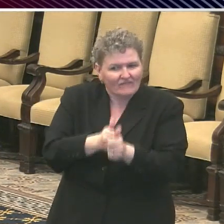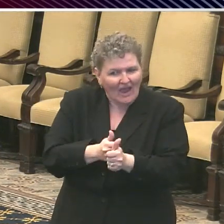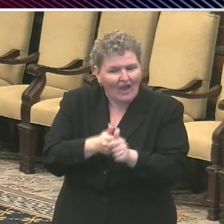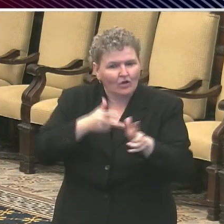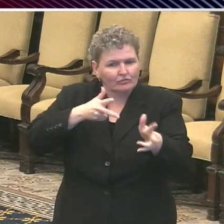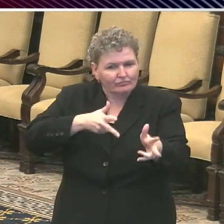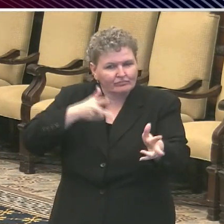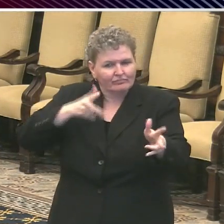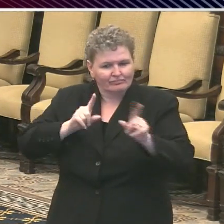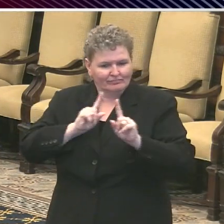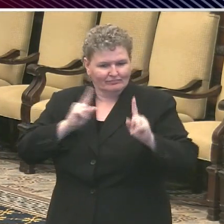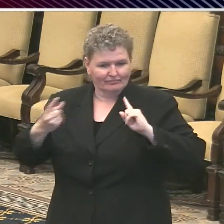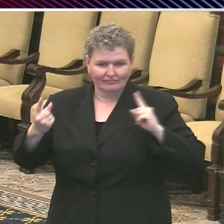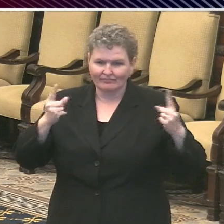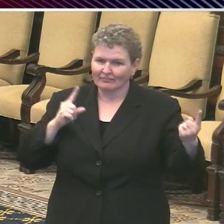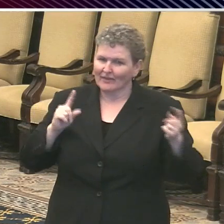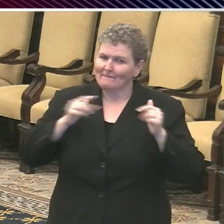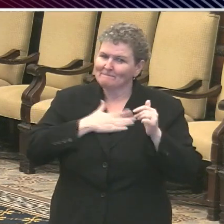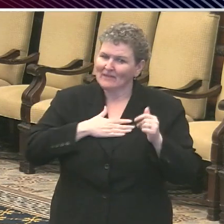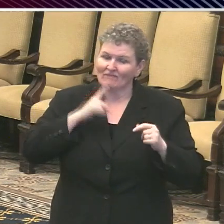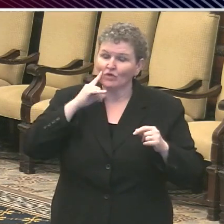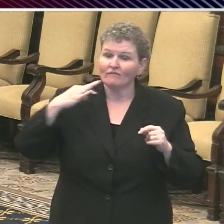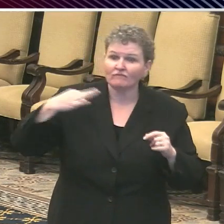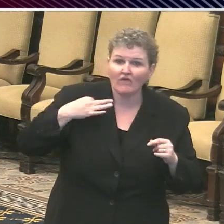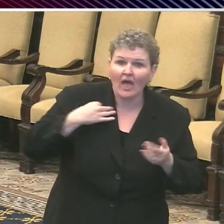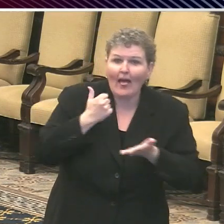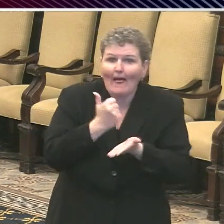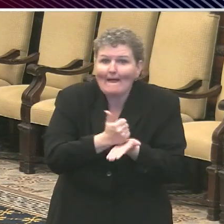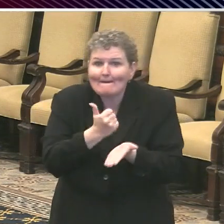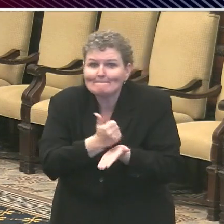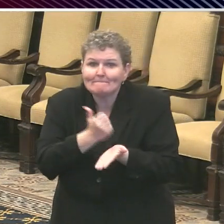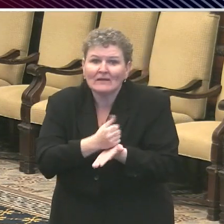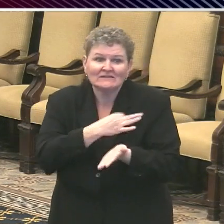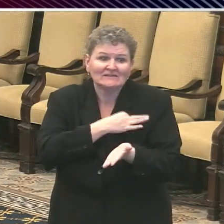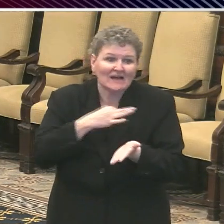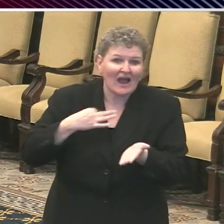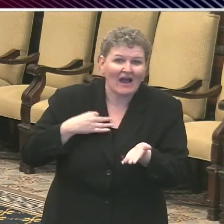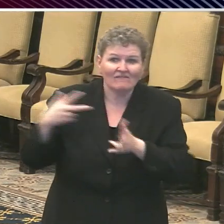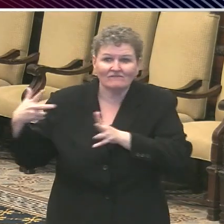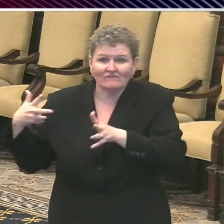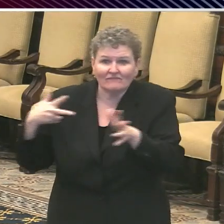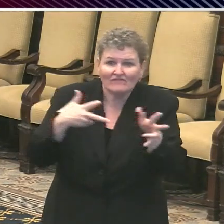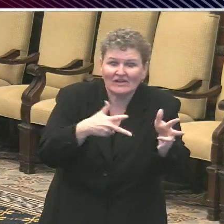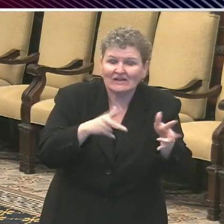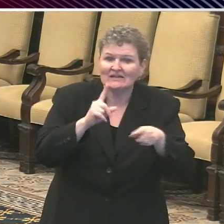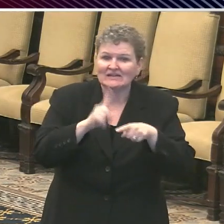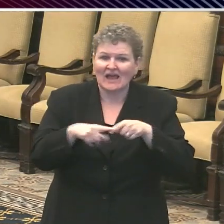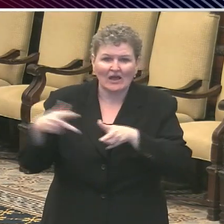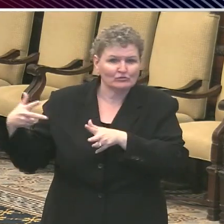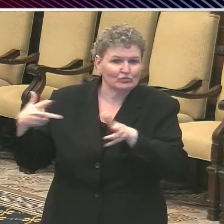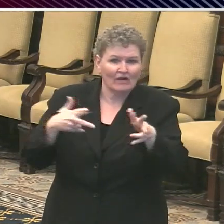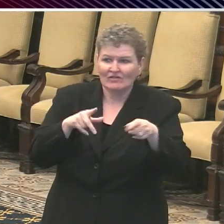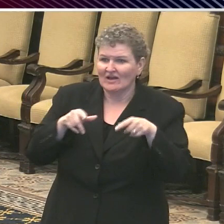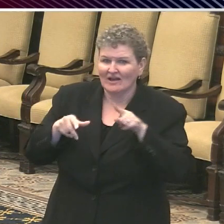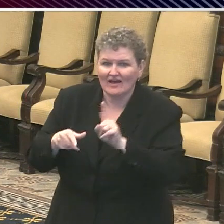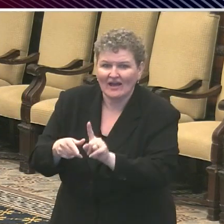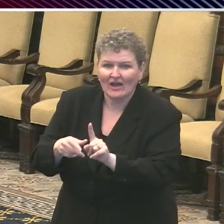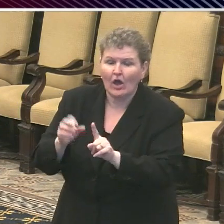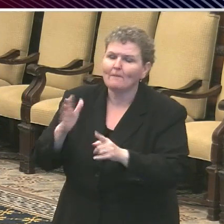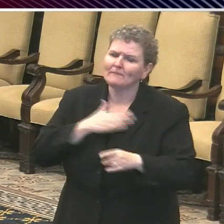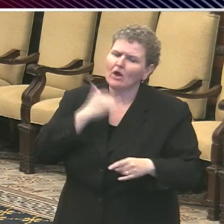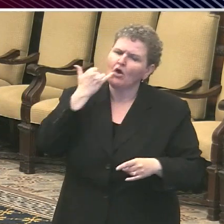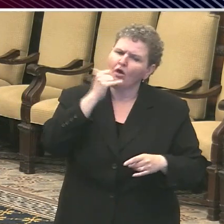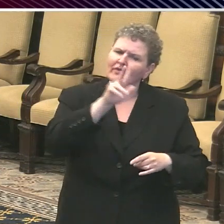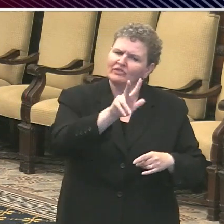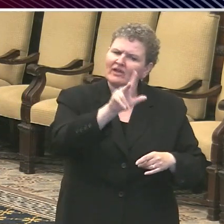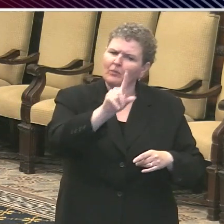between clients, volunteers, and staff. People cannot access the drive-through site by car should call 311 for help finding a